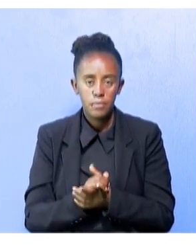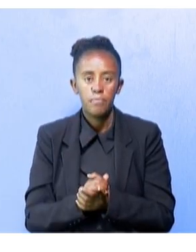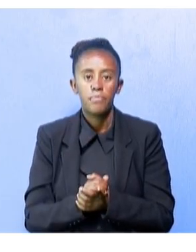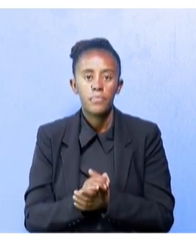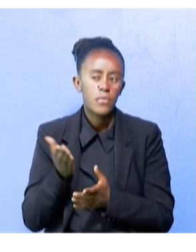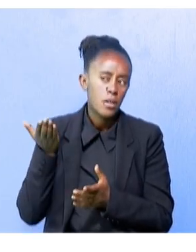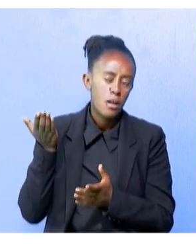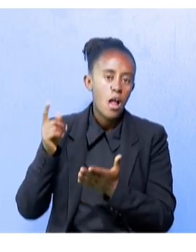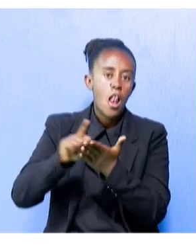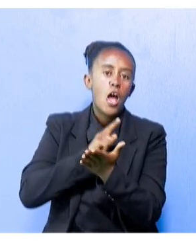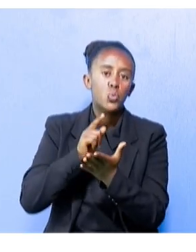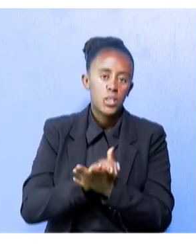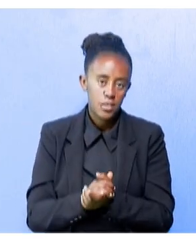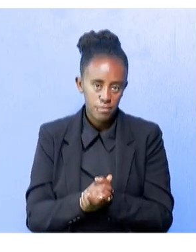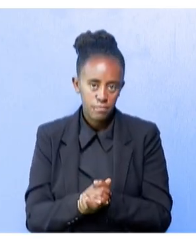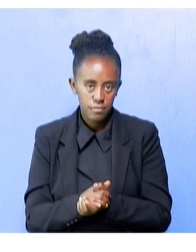last week.